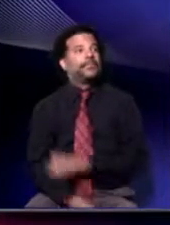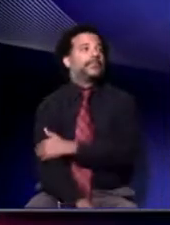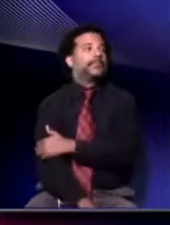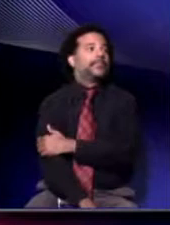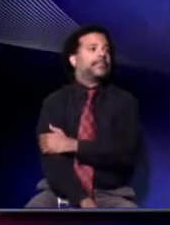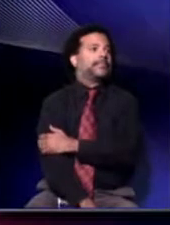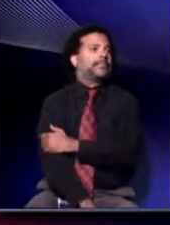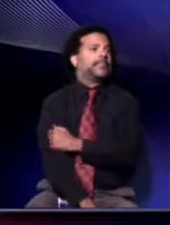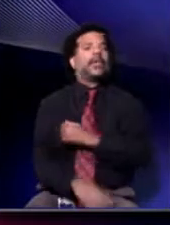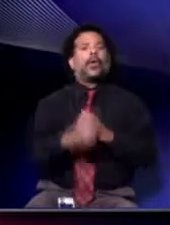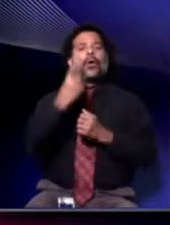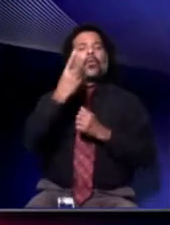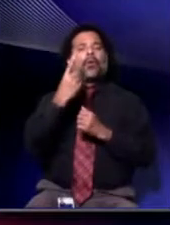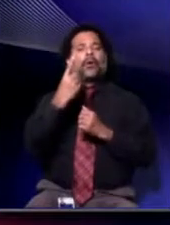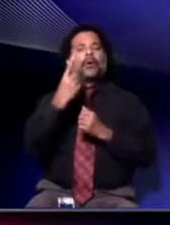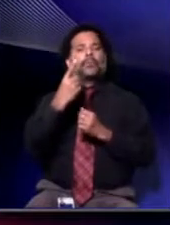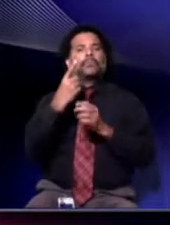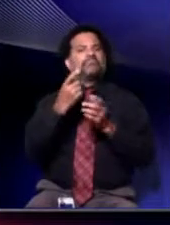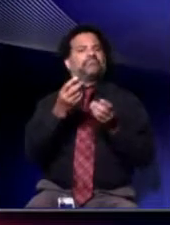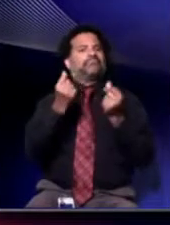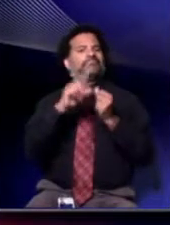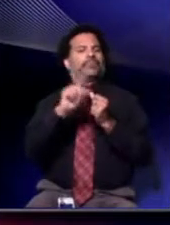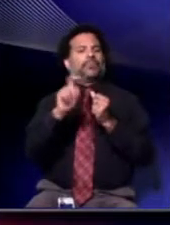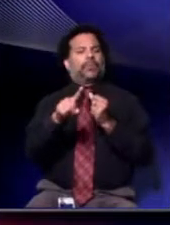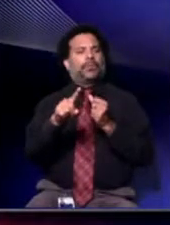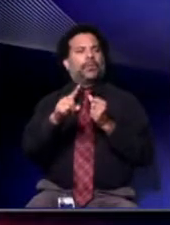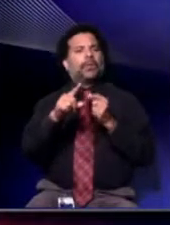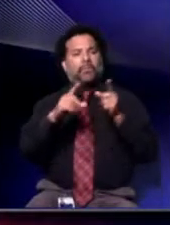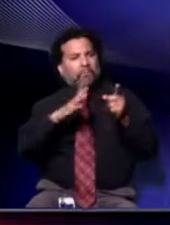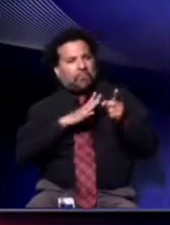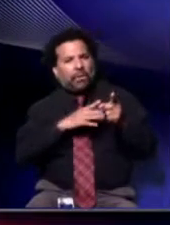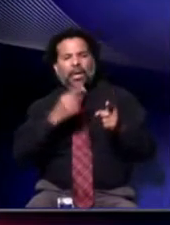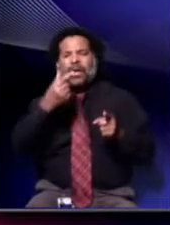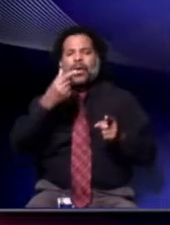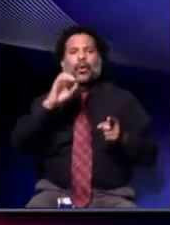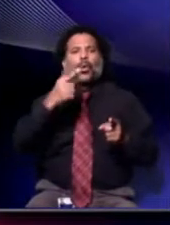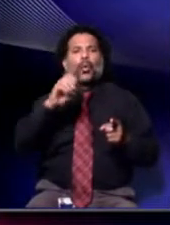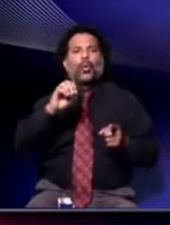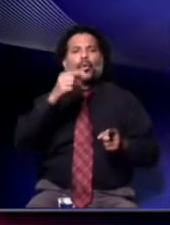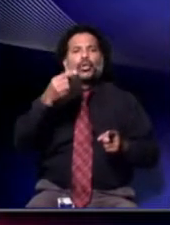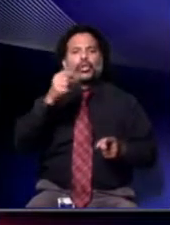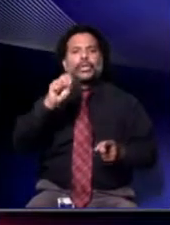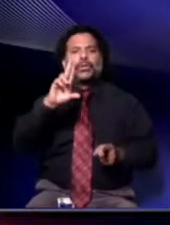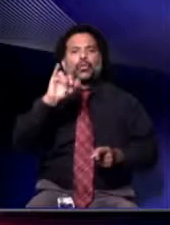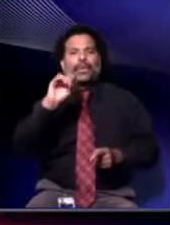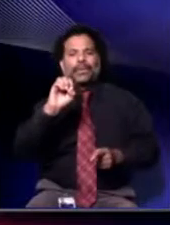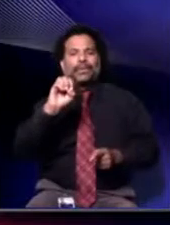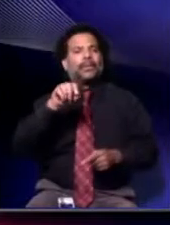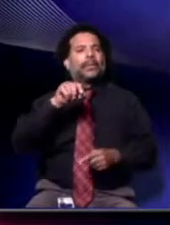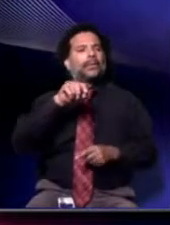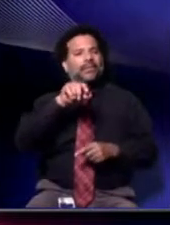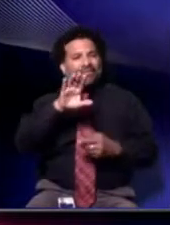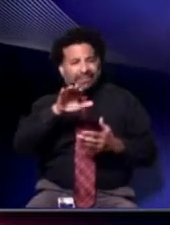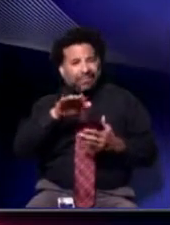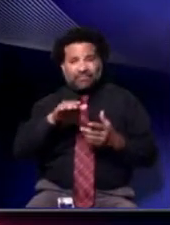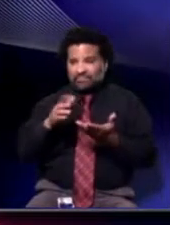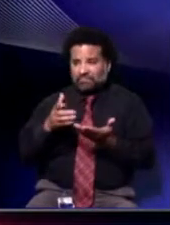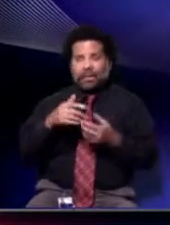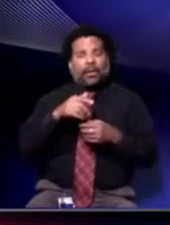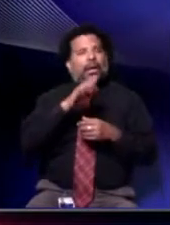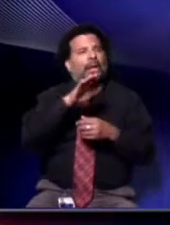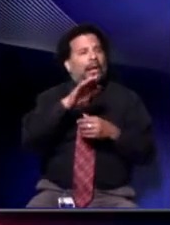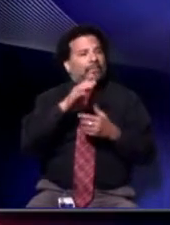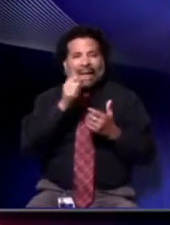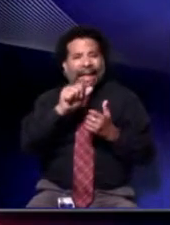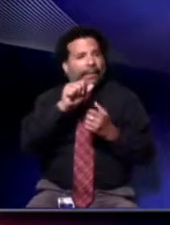Just had one quick question. Please. About the Google G Suite. Yes. Are we already under any obligation for